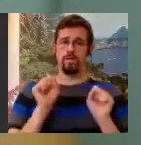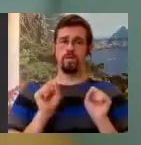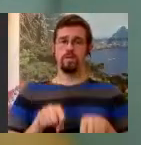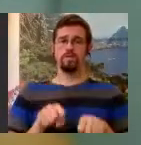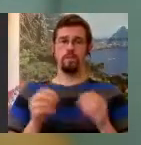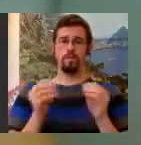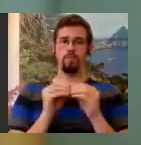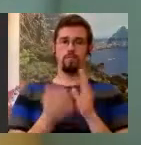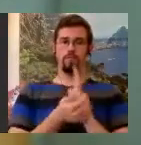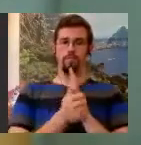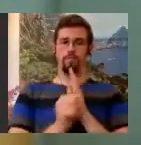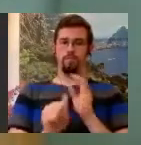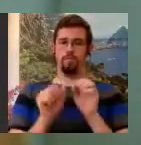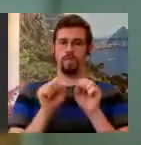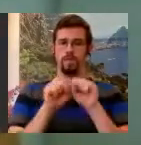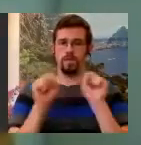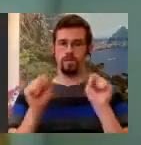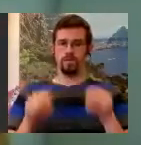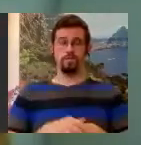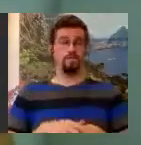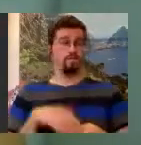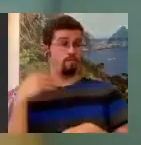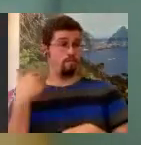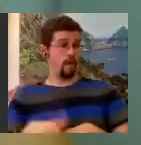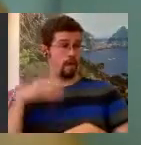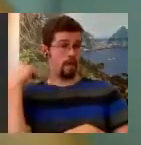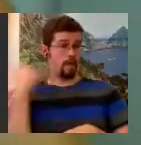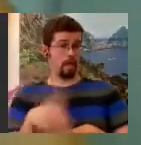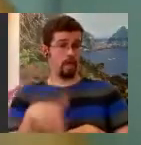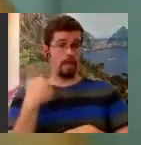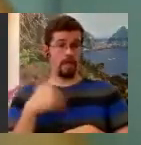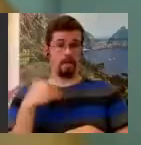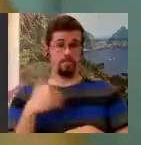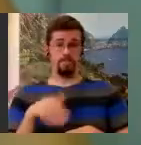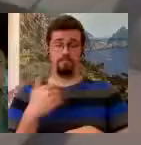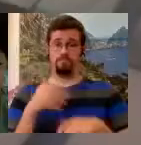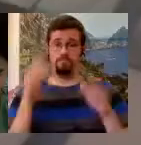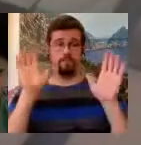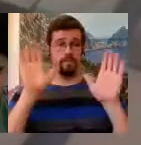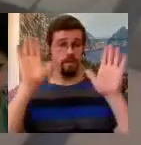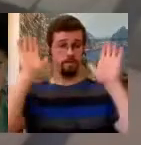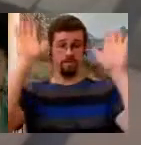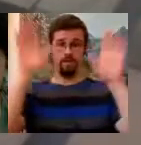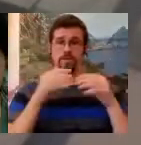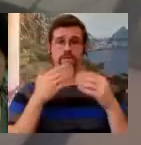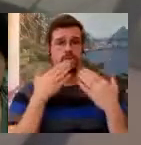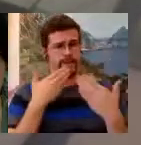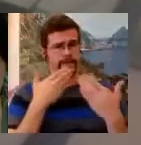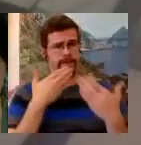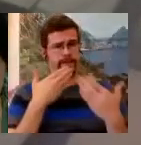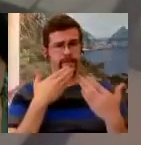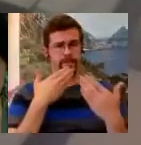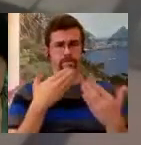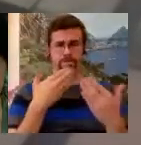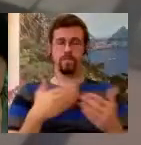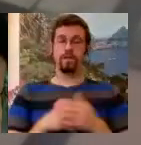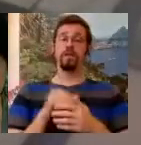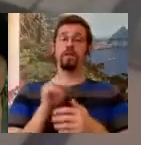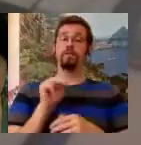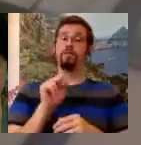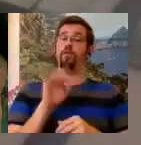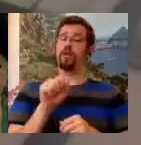framework. That's all. Wow, fabulous. Thank you. Thank you so much, Maria.